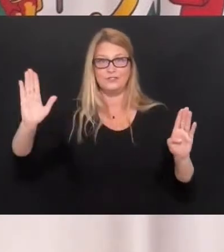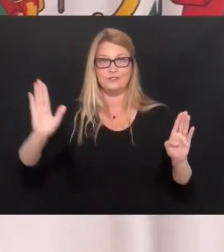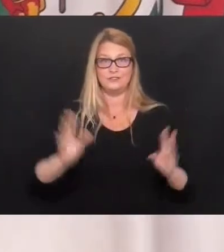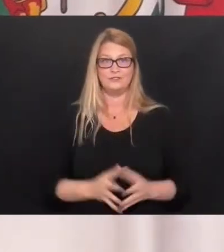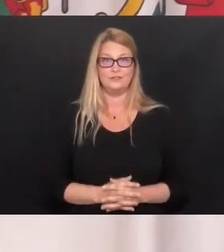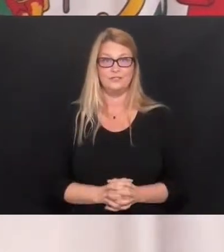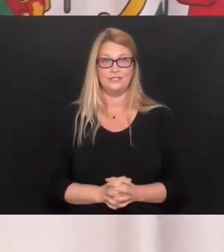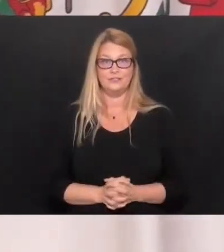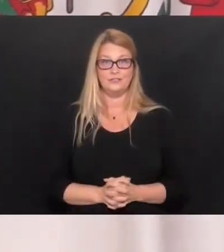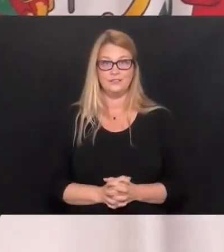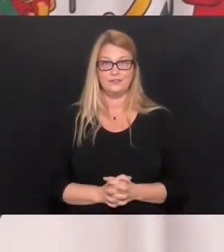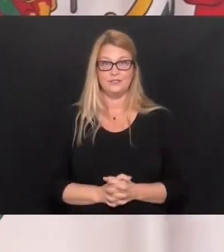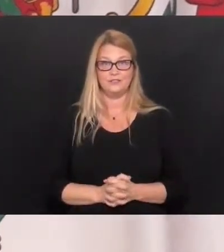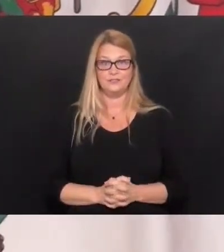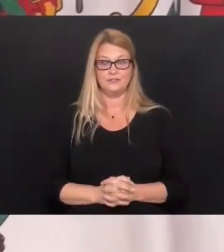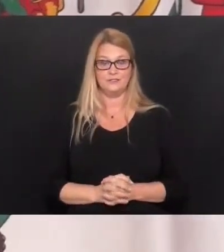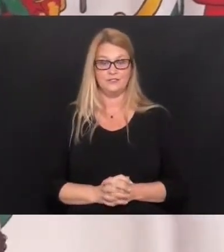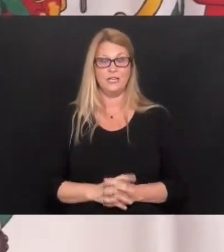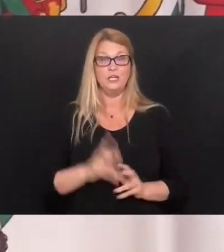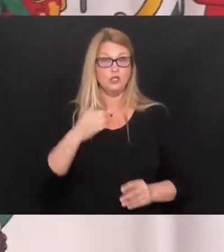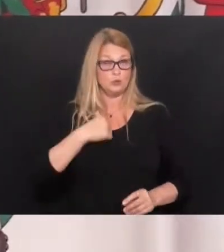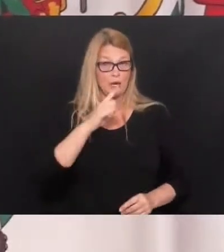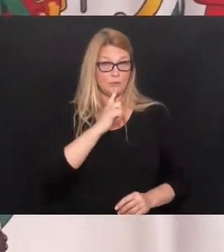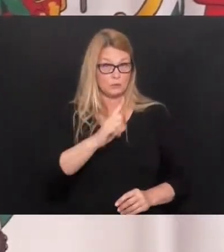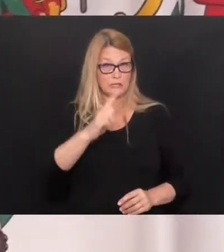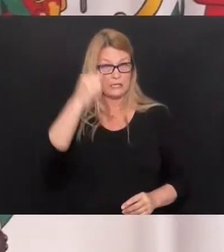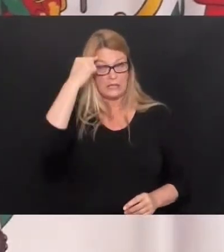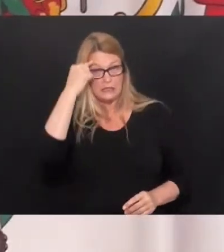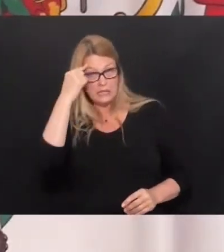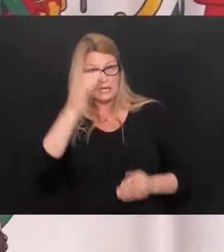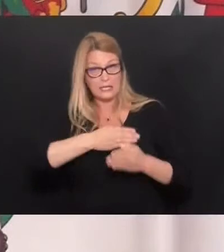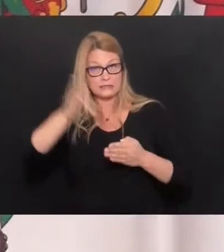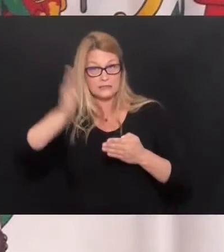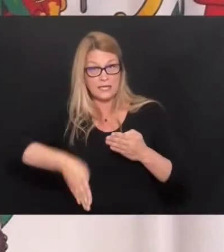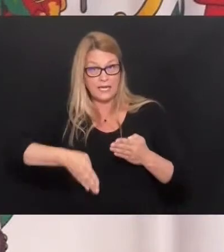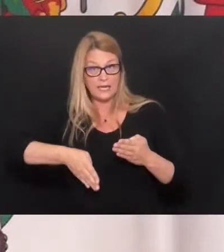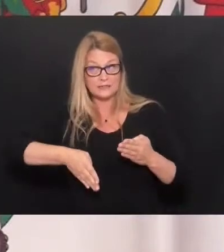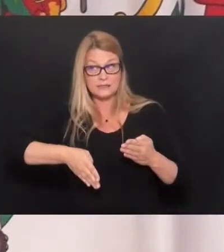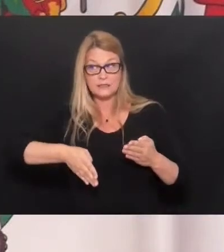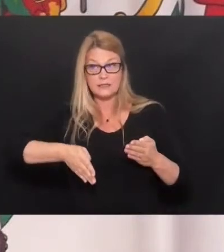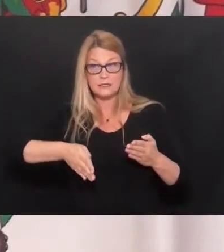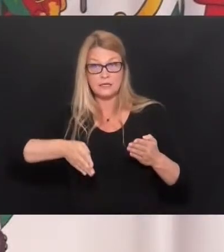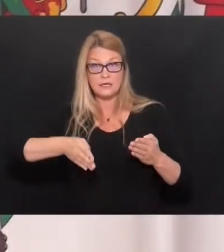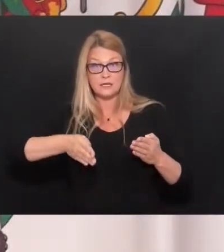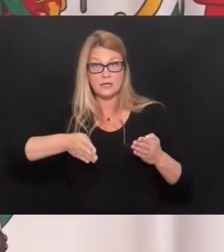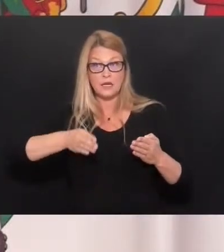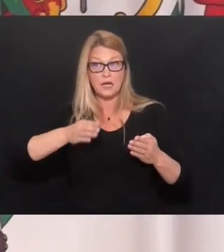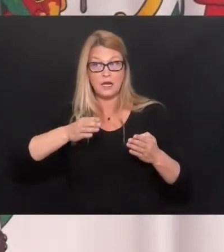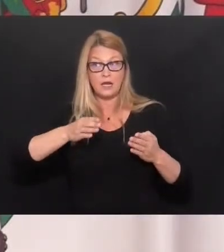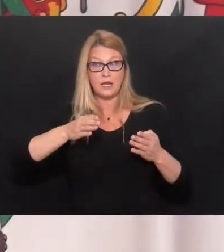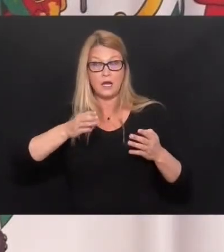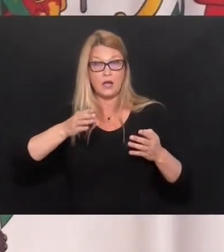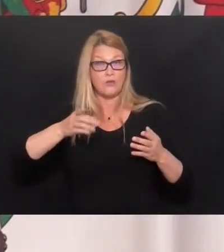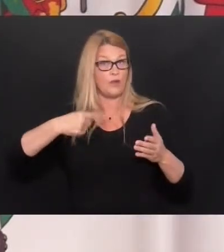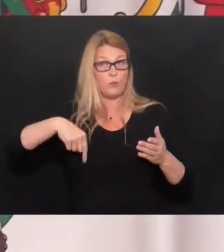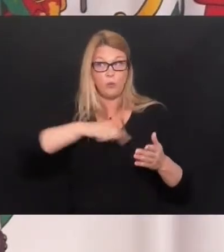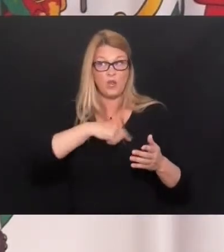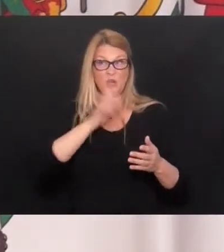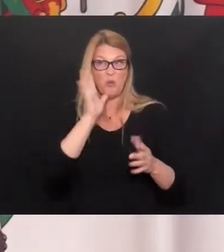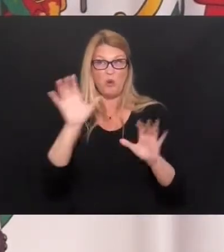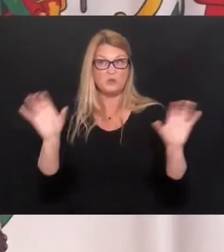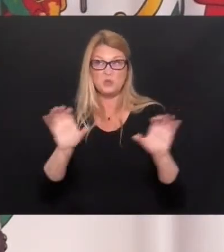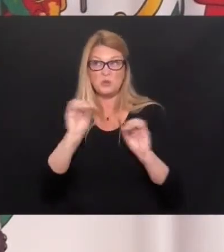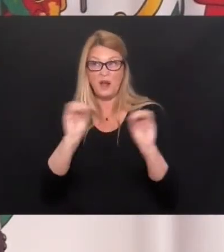Now, do I really think this is the end-all, do-all? This is the end of the road, that we won't have to do